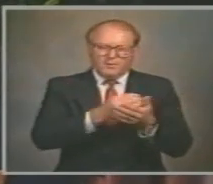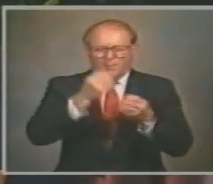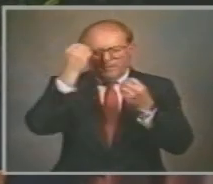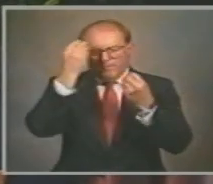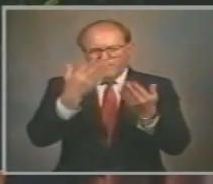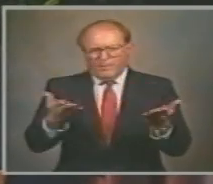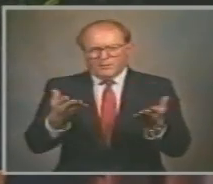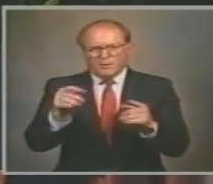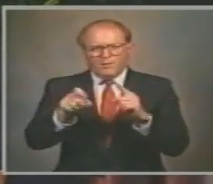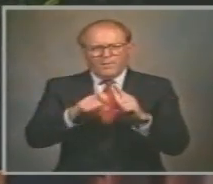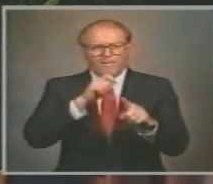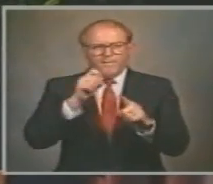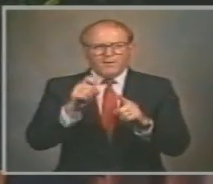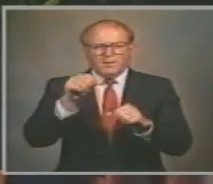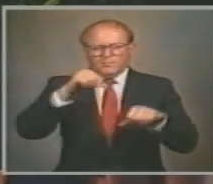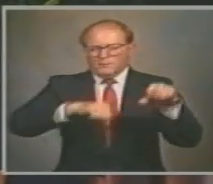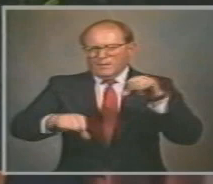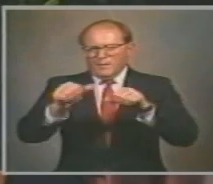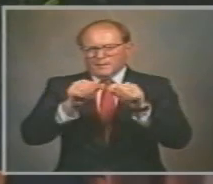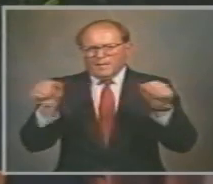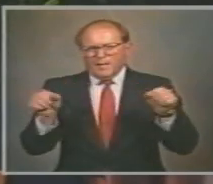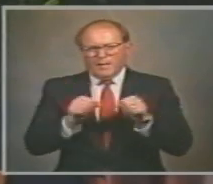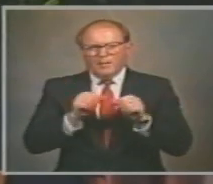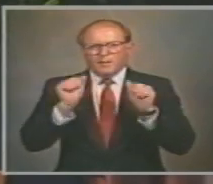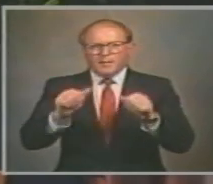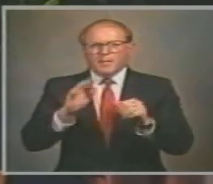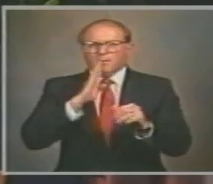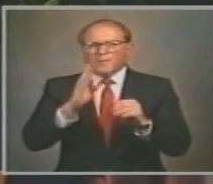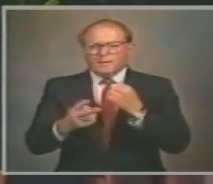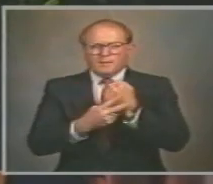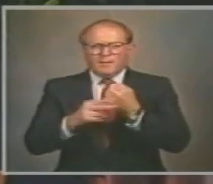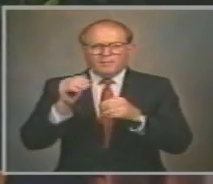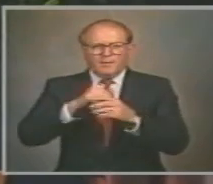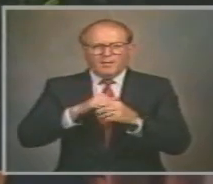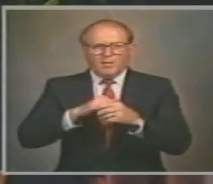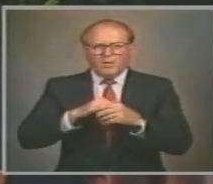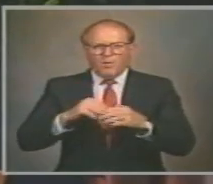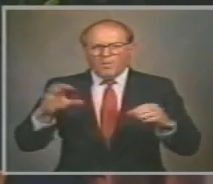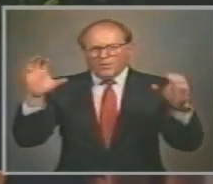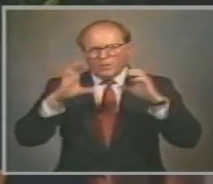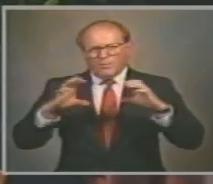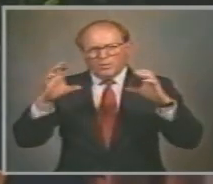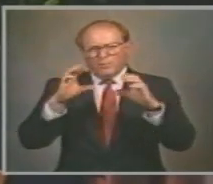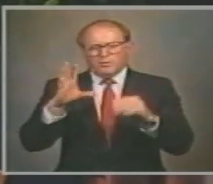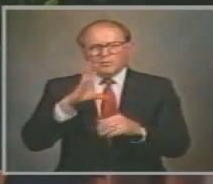method, and that information may be stored in computers or other retrieval